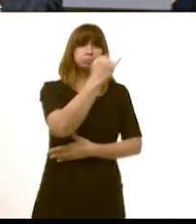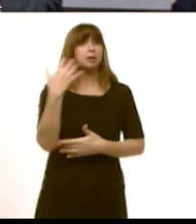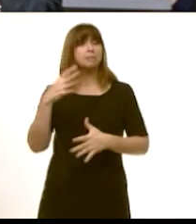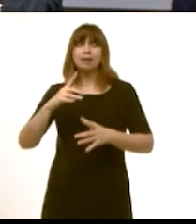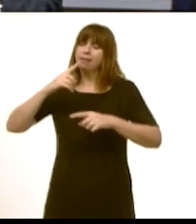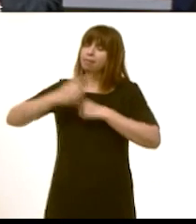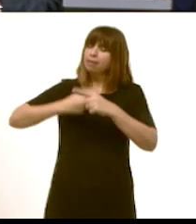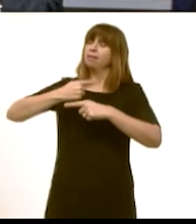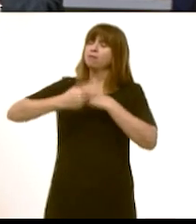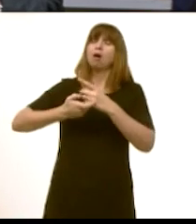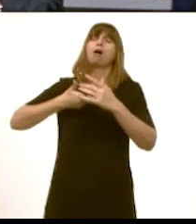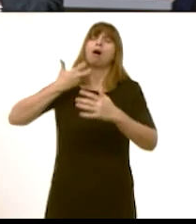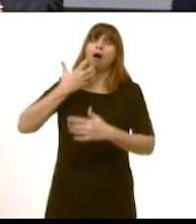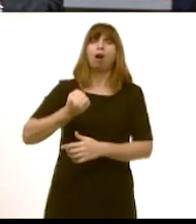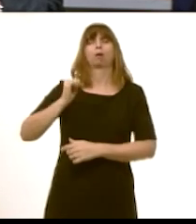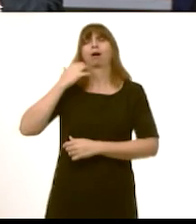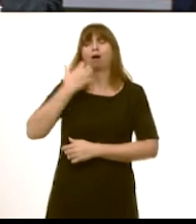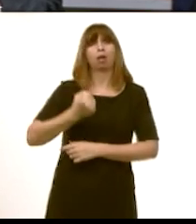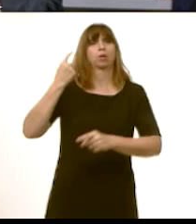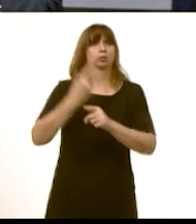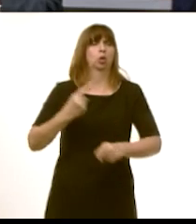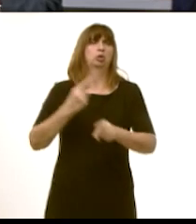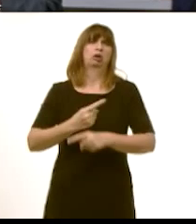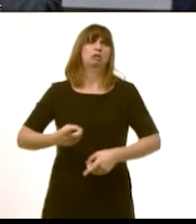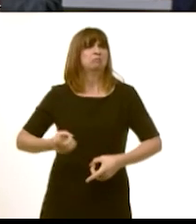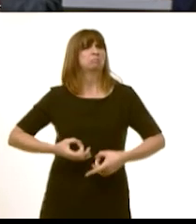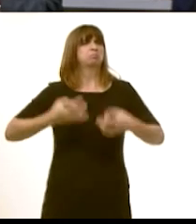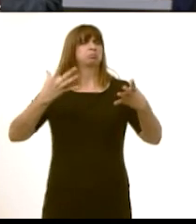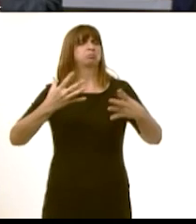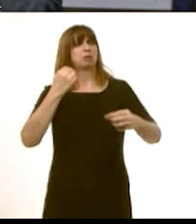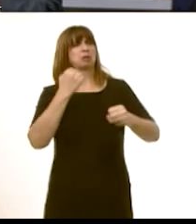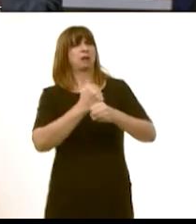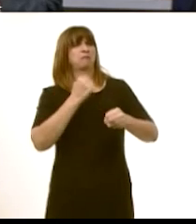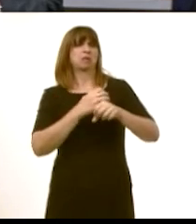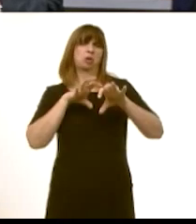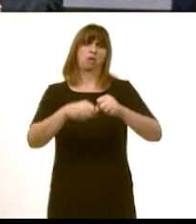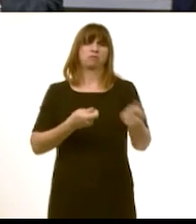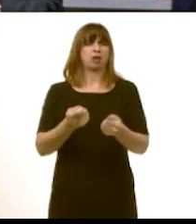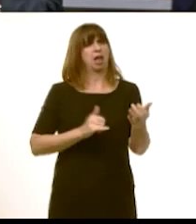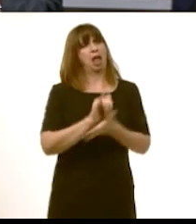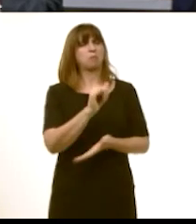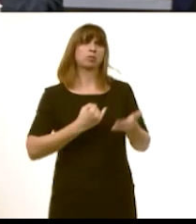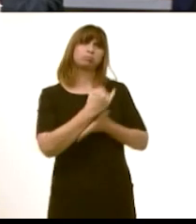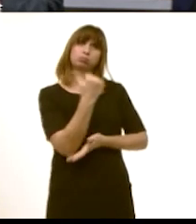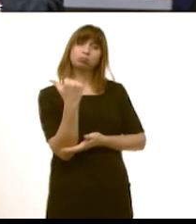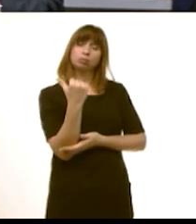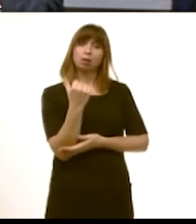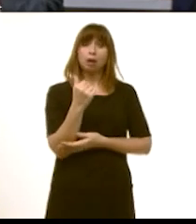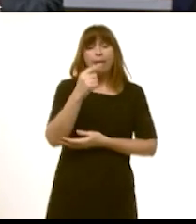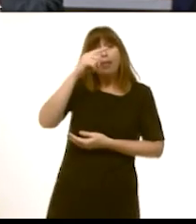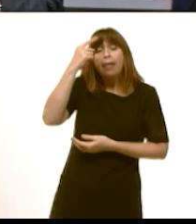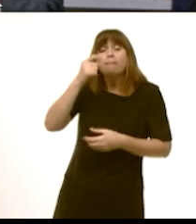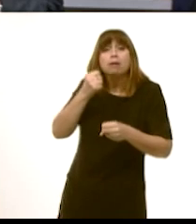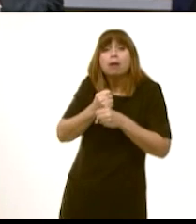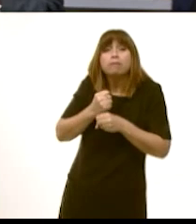year, day in, day out, with vitriol. What would have been the consequence for Wales, for the